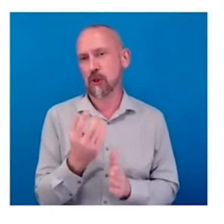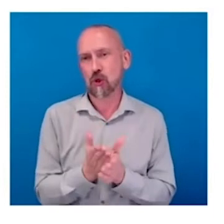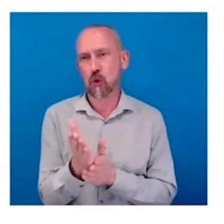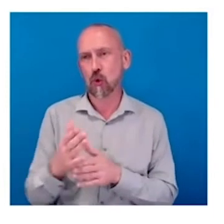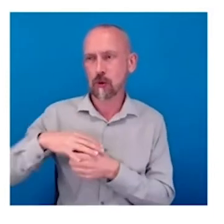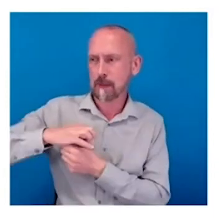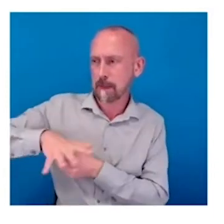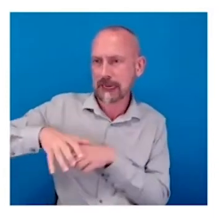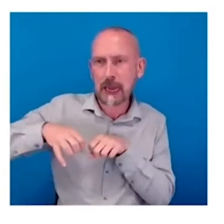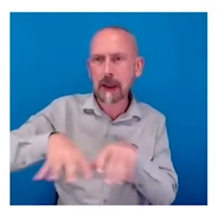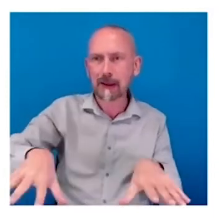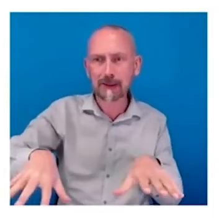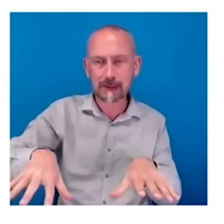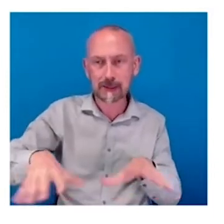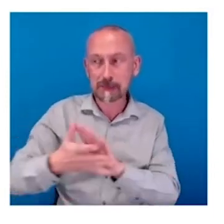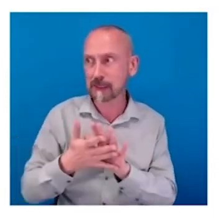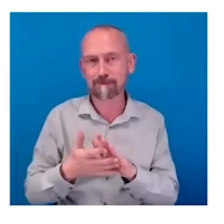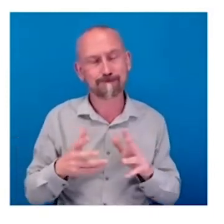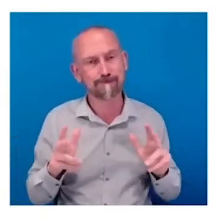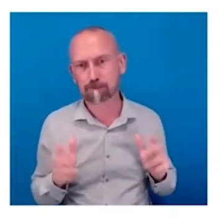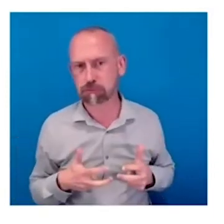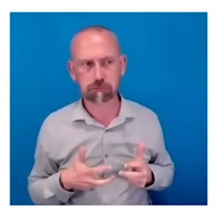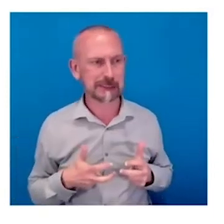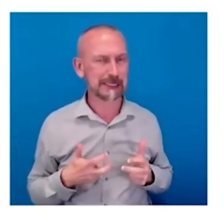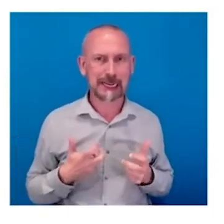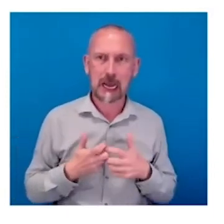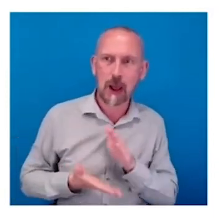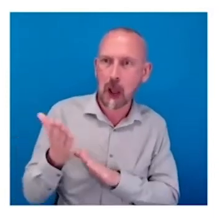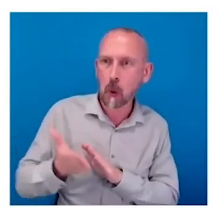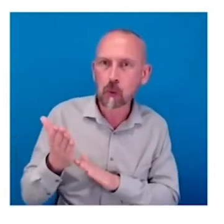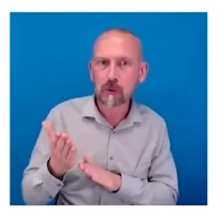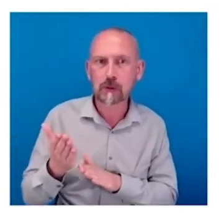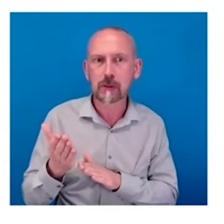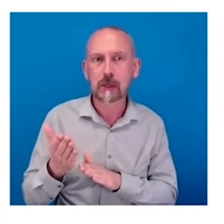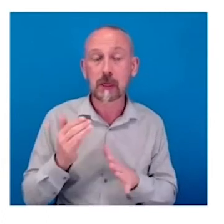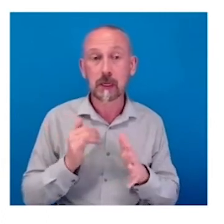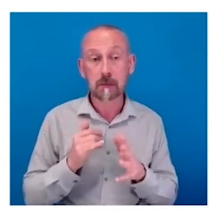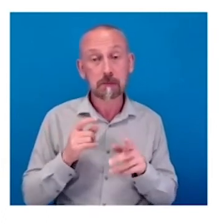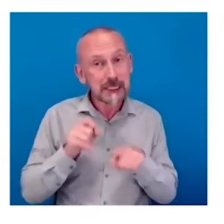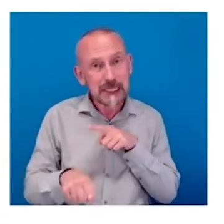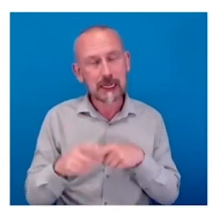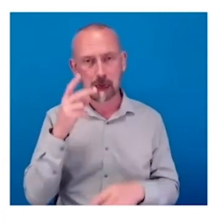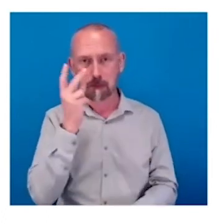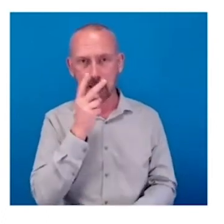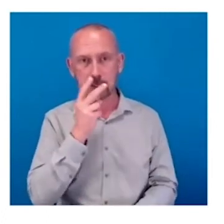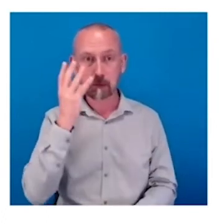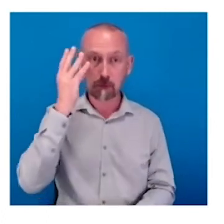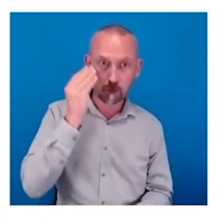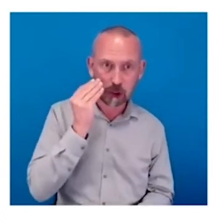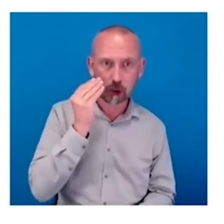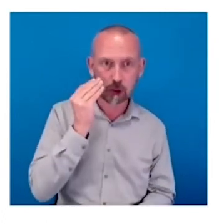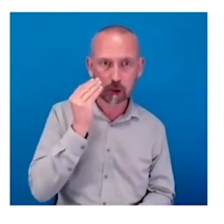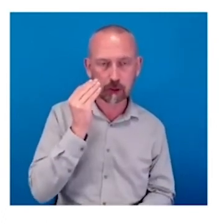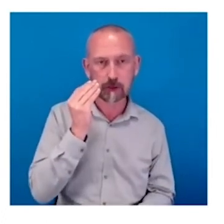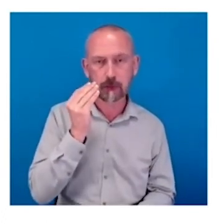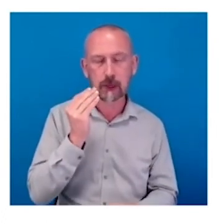on, on everybody. And in particular, how it impacted the blind and low vision community and the ability